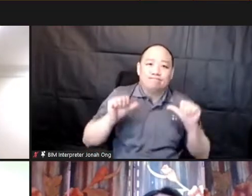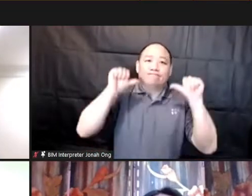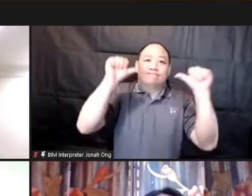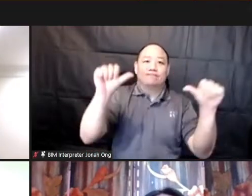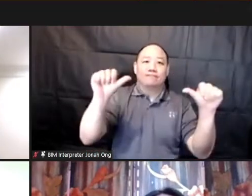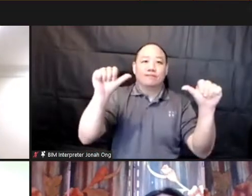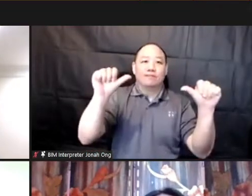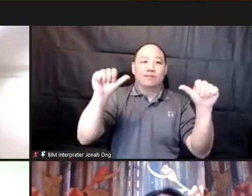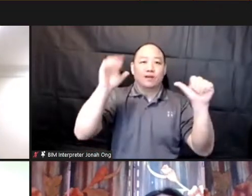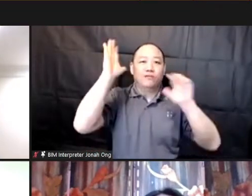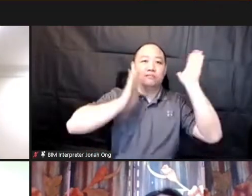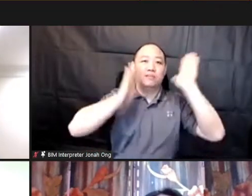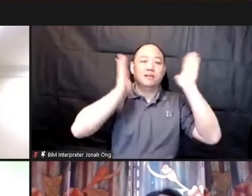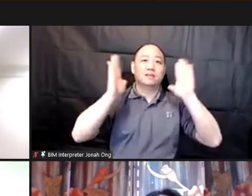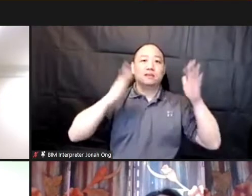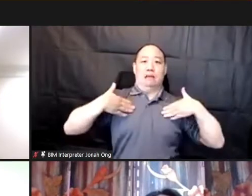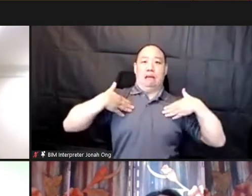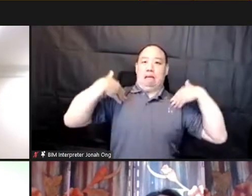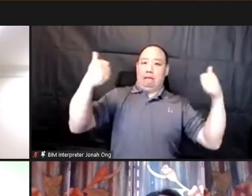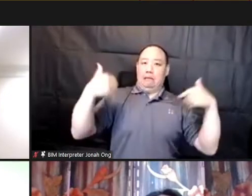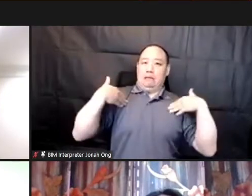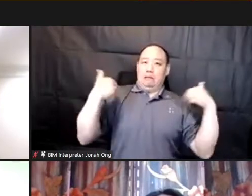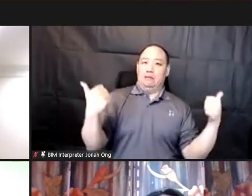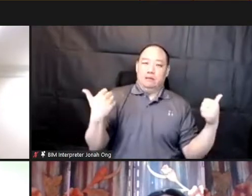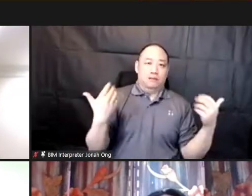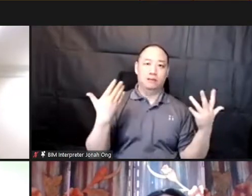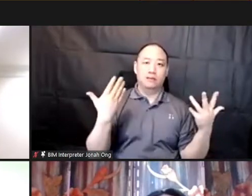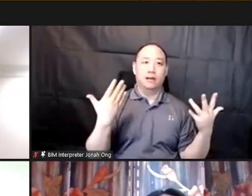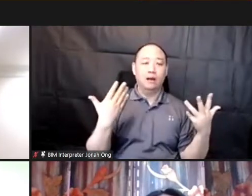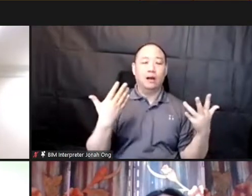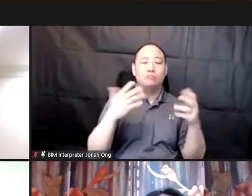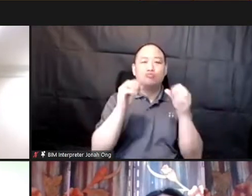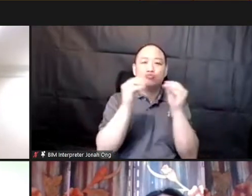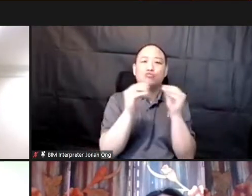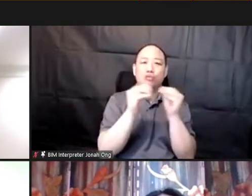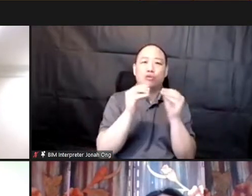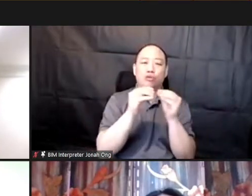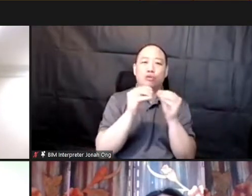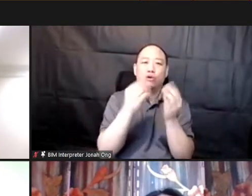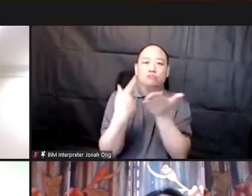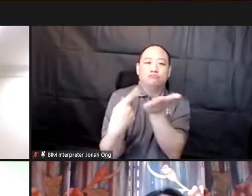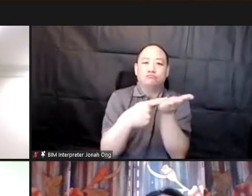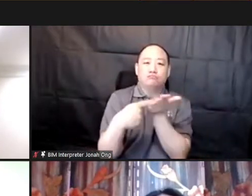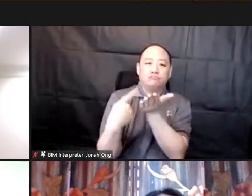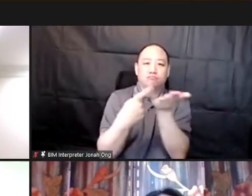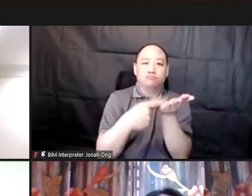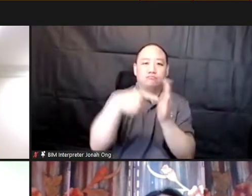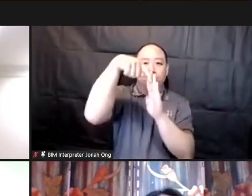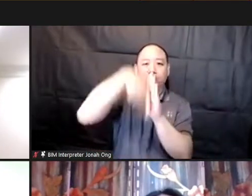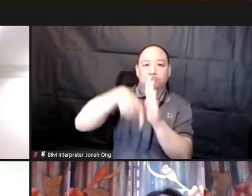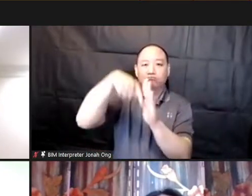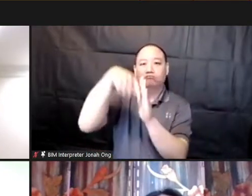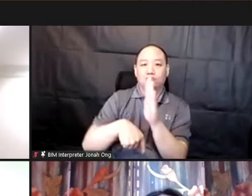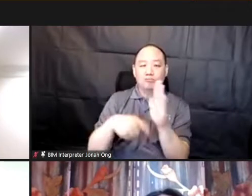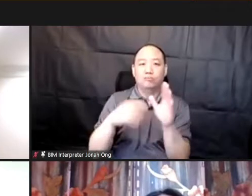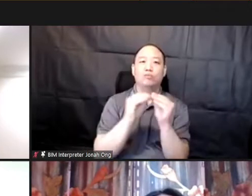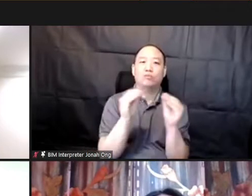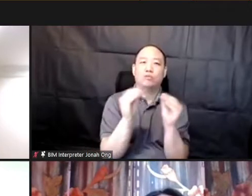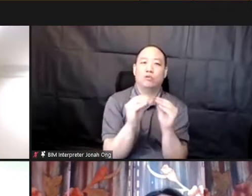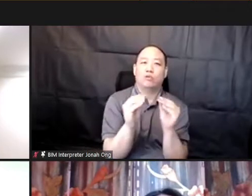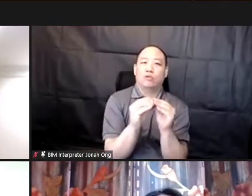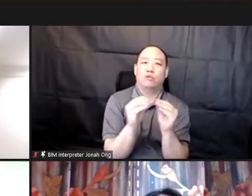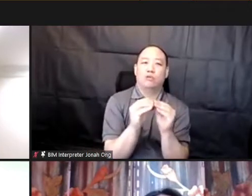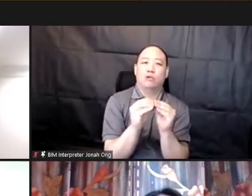It's one that we are having discussions. And I think obviously there is a risk where a lot of contest leads to instability, it leads